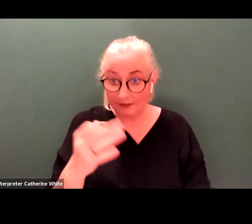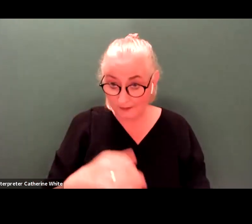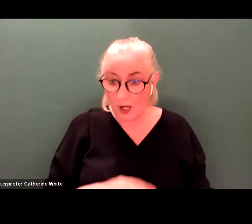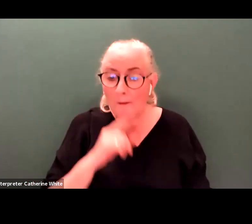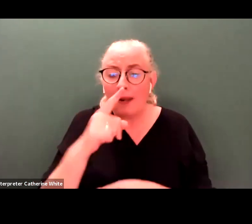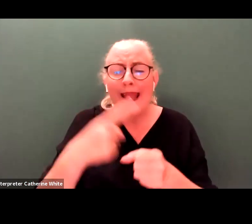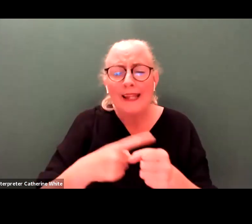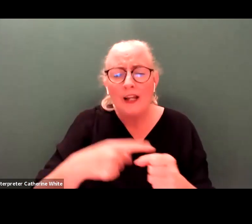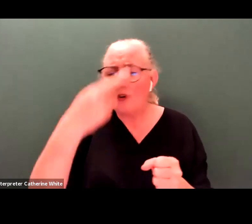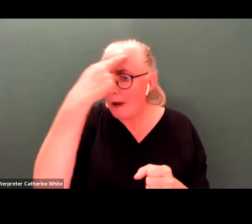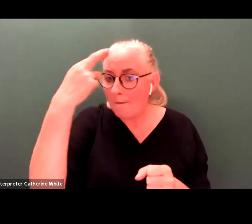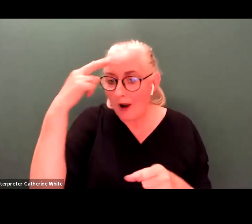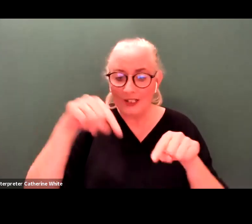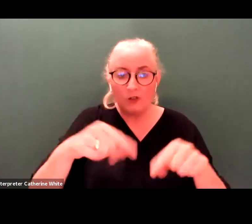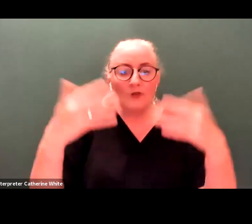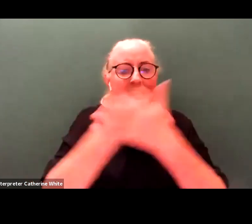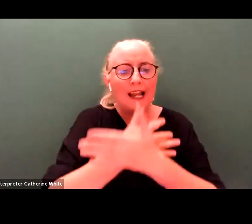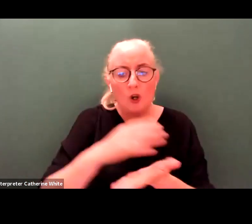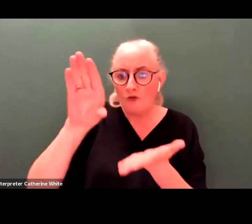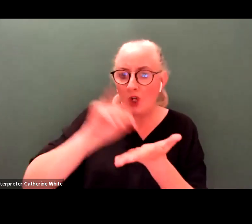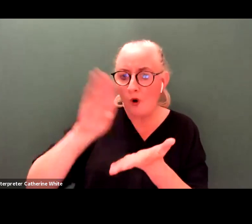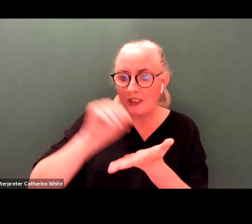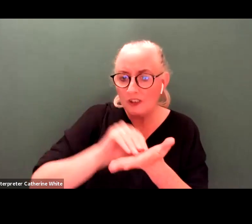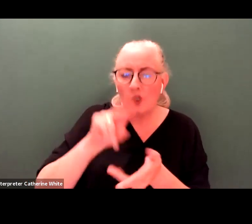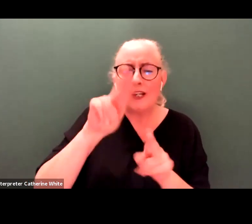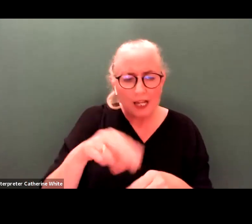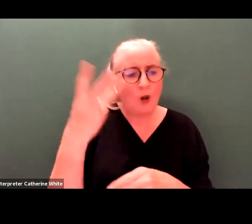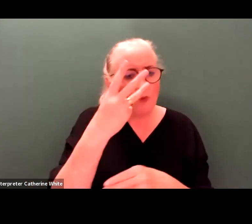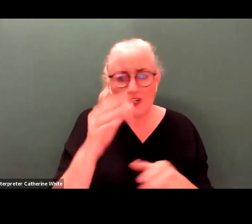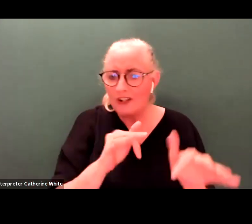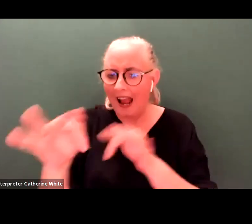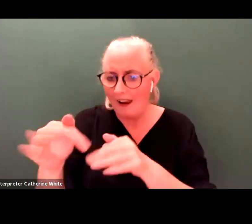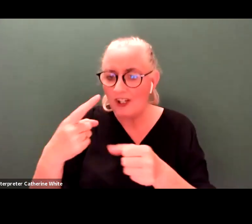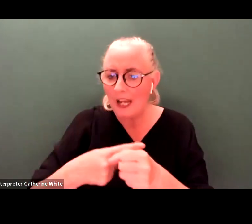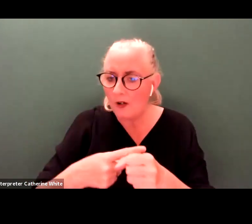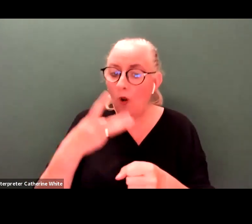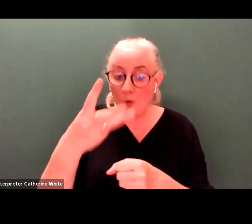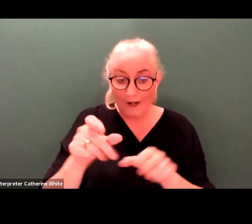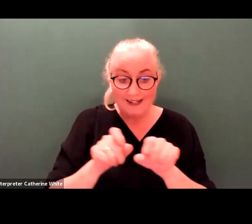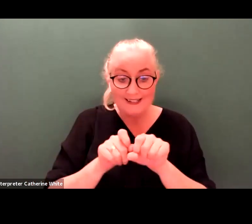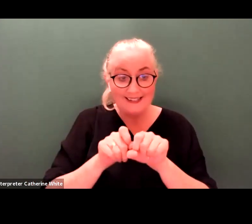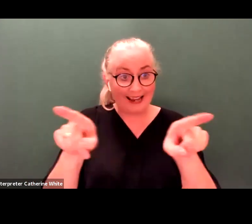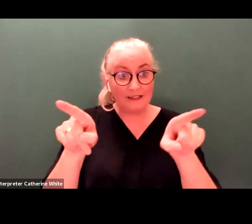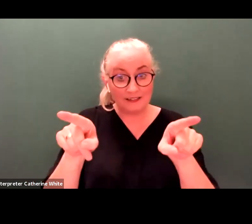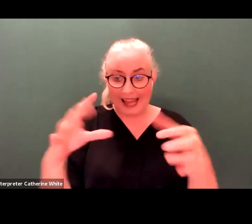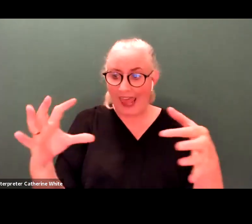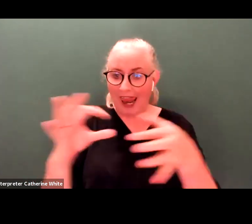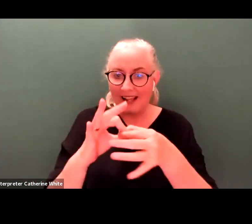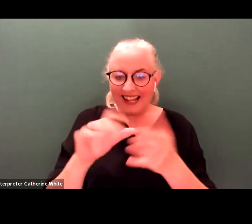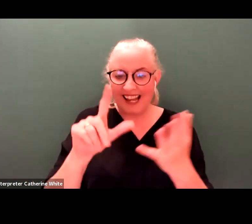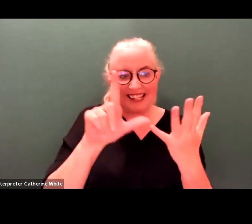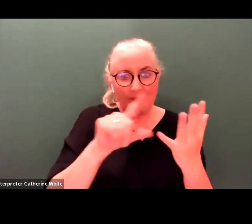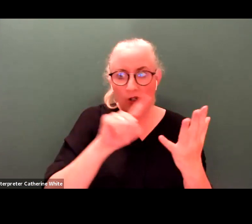a reminder that tonight has been recorded and that you can watch back. We'll be sending out the link to you in the next